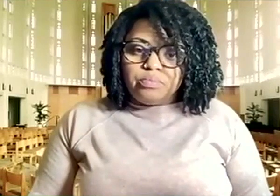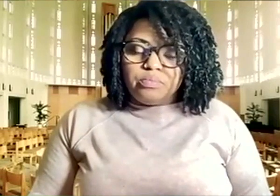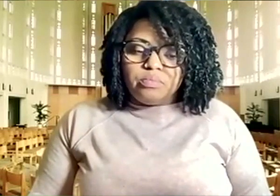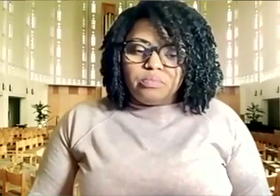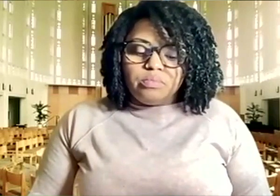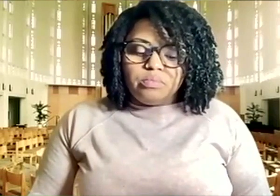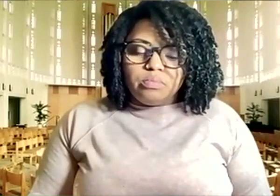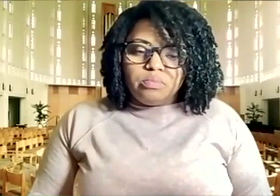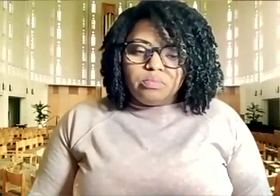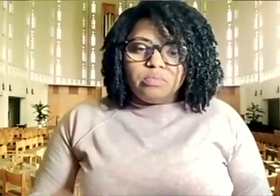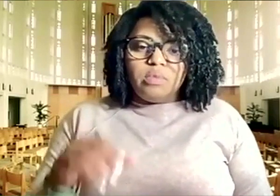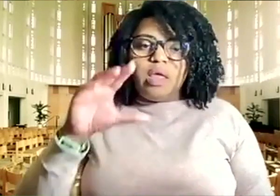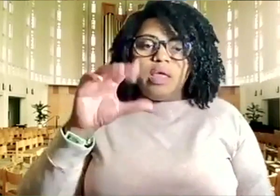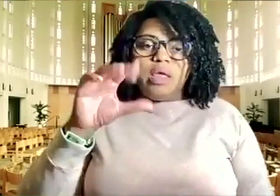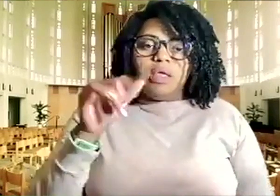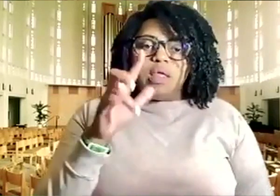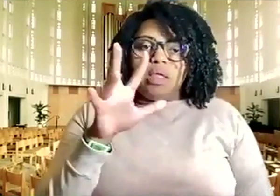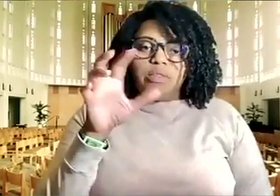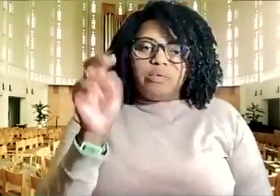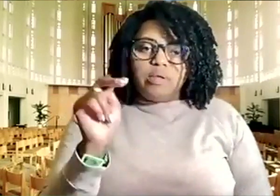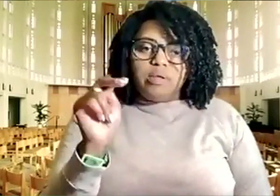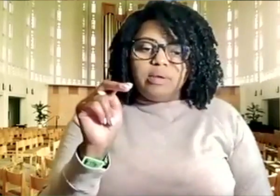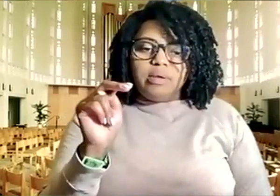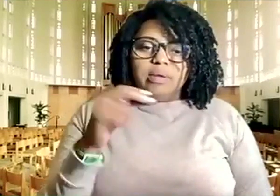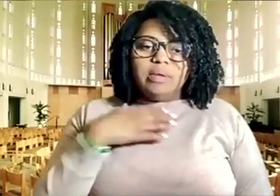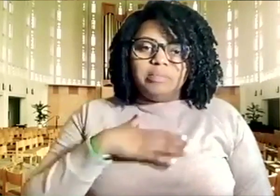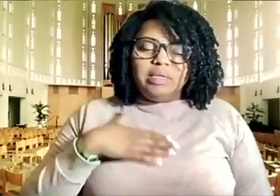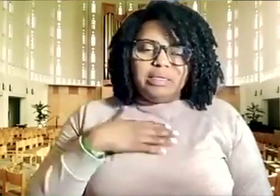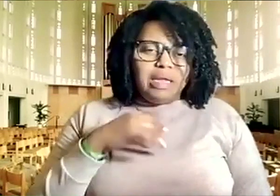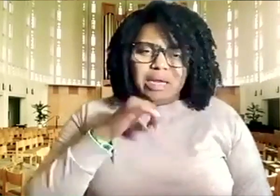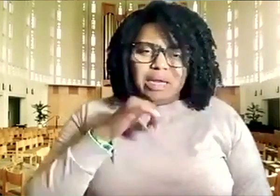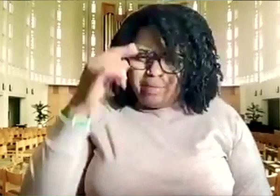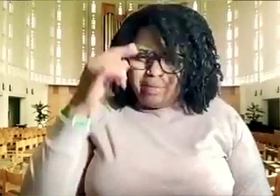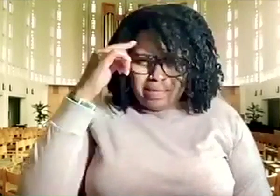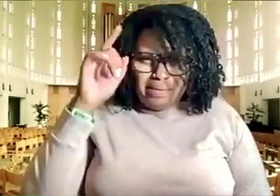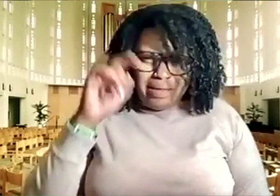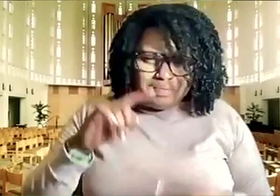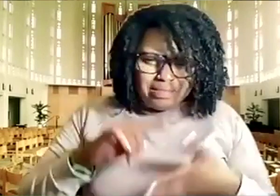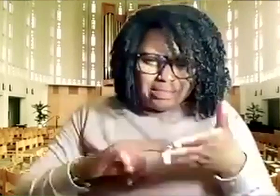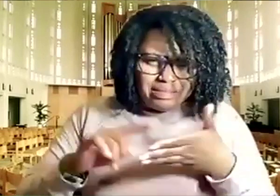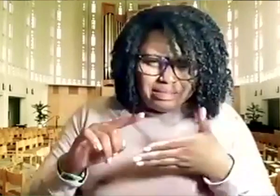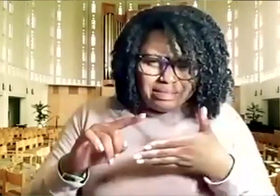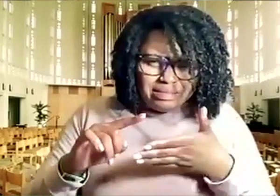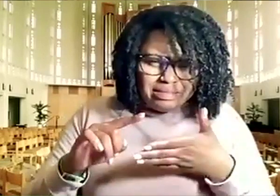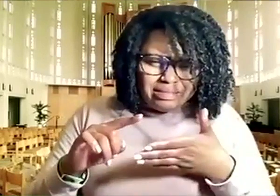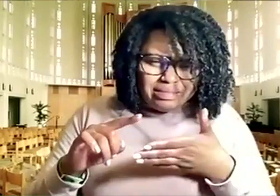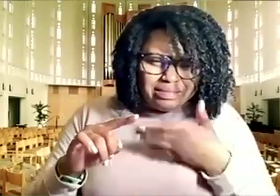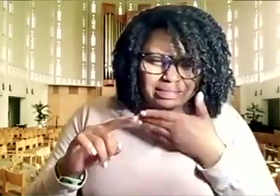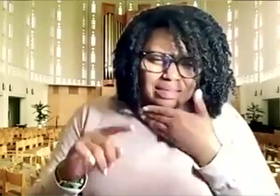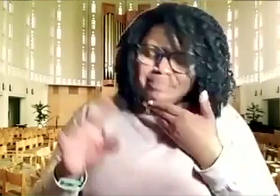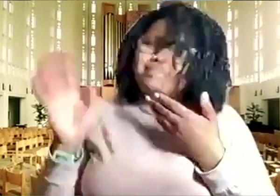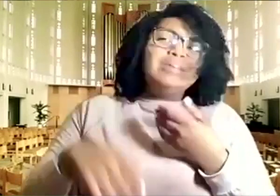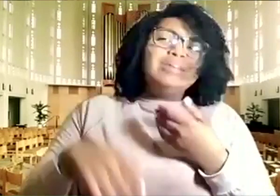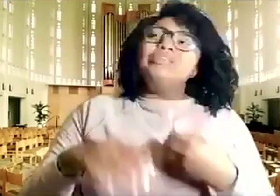Catherine, please. I don't think you have to check, just stride forward. It's yours.